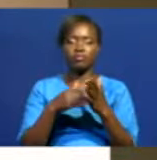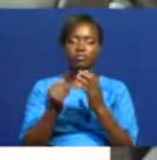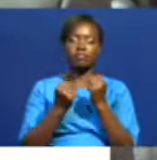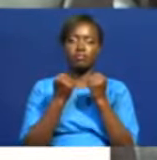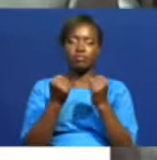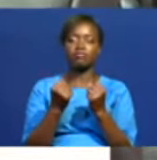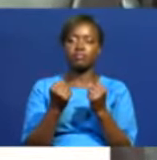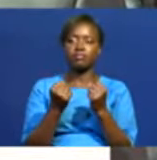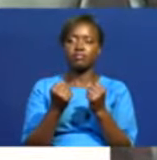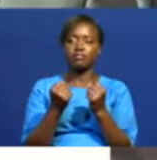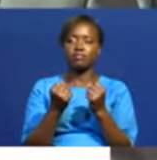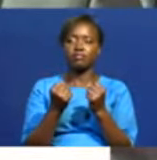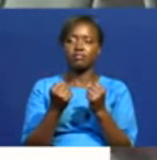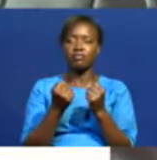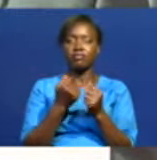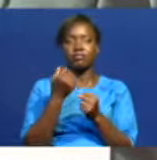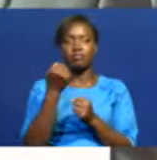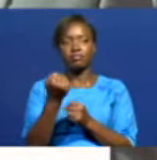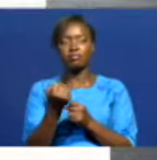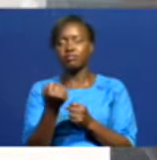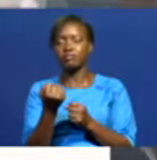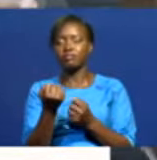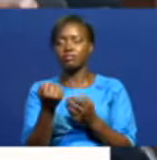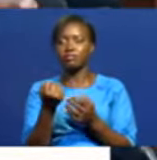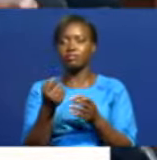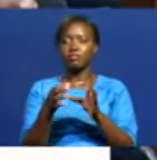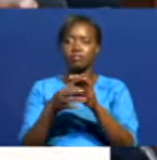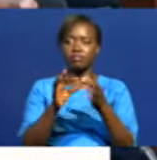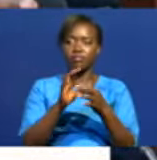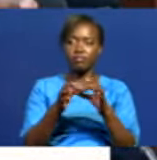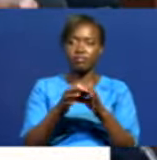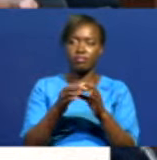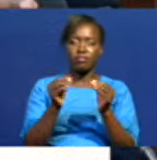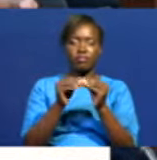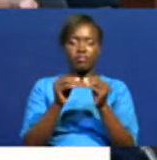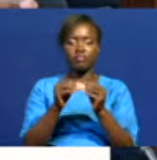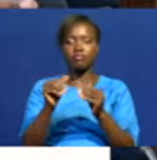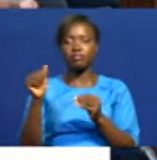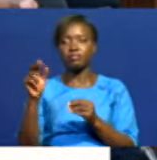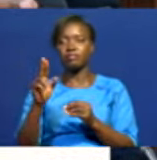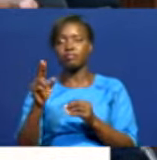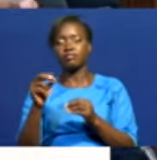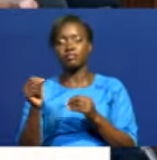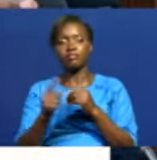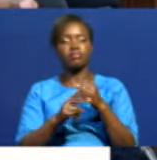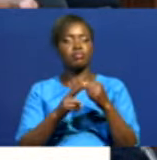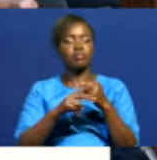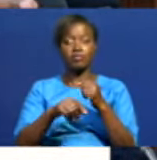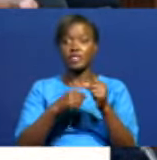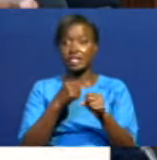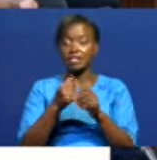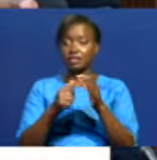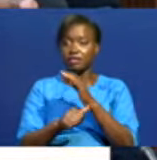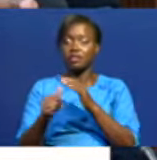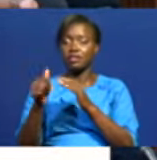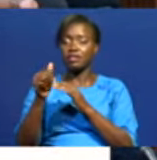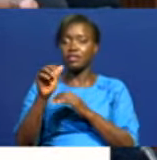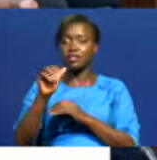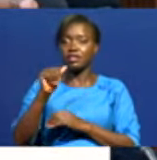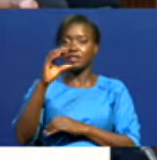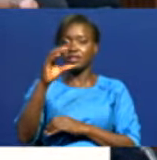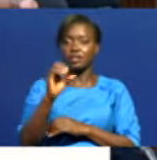strong. Highlighting the fifth media coordination meeting of the Africa Union in July this year and the Africa Climate Summit